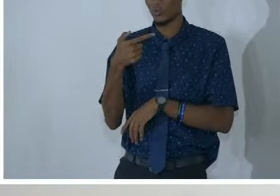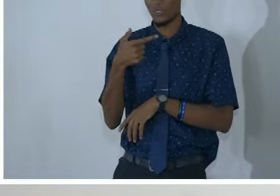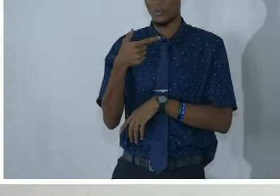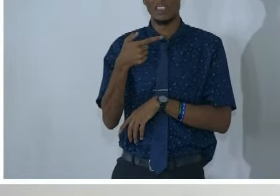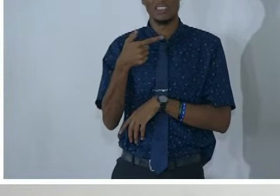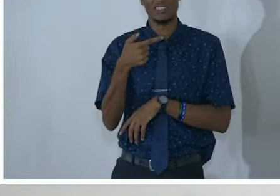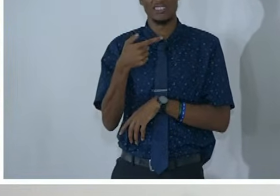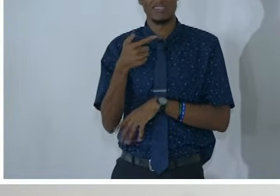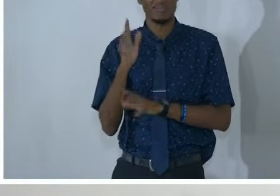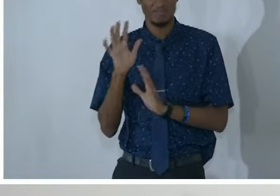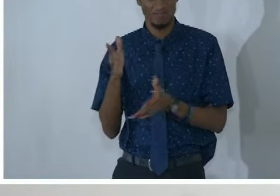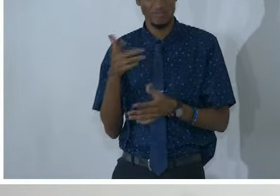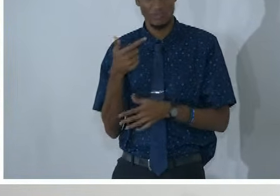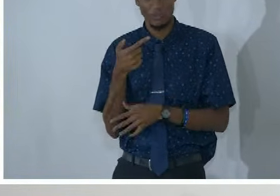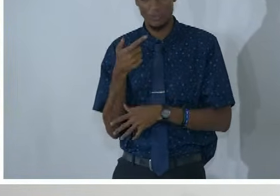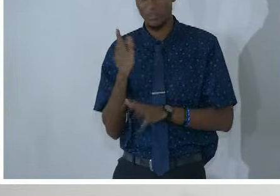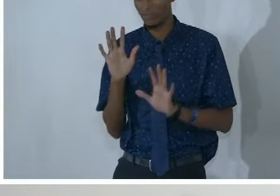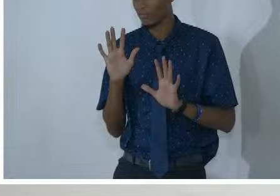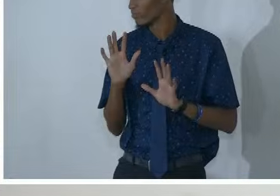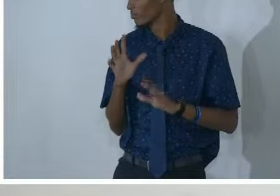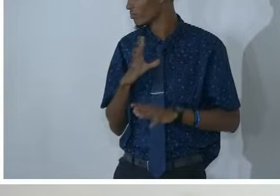okay?